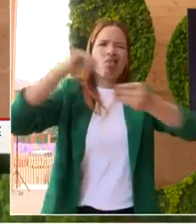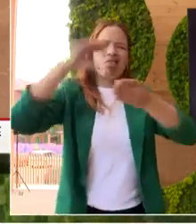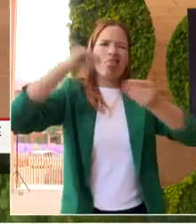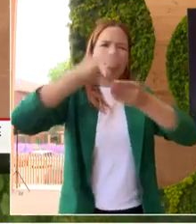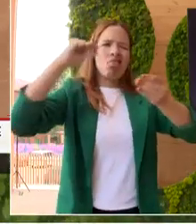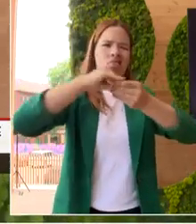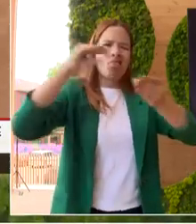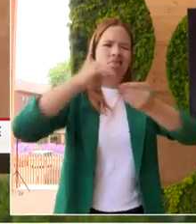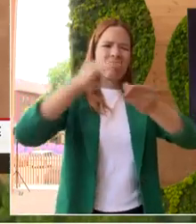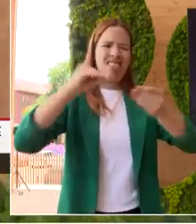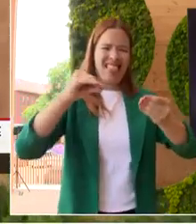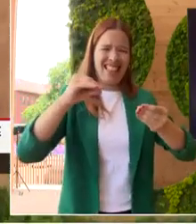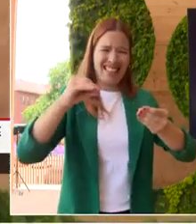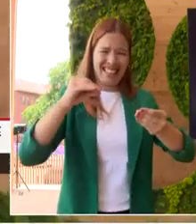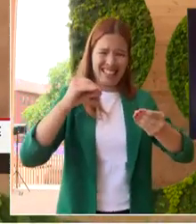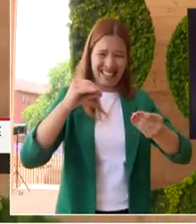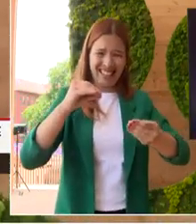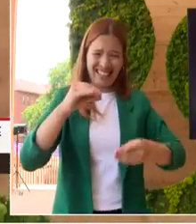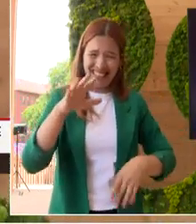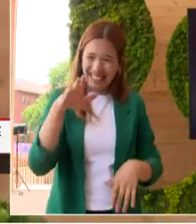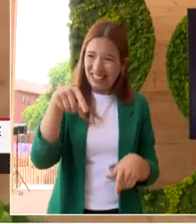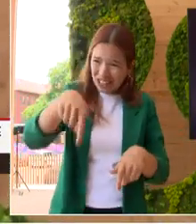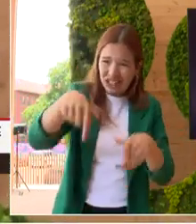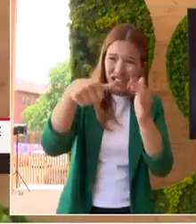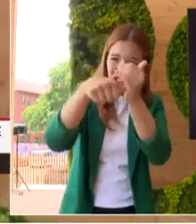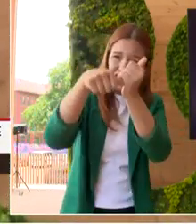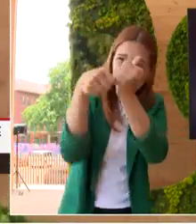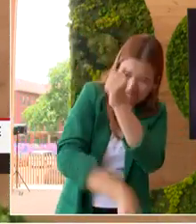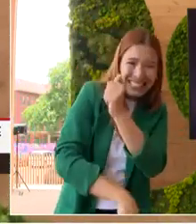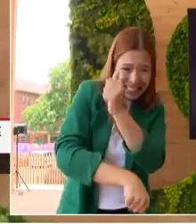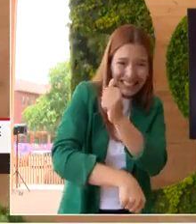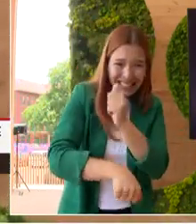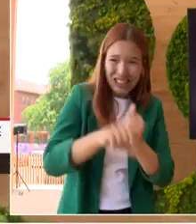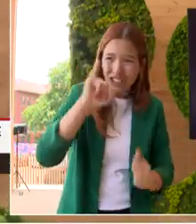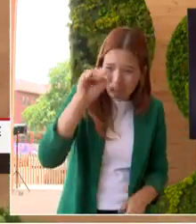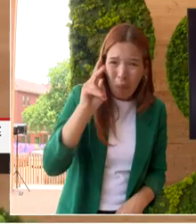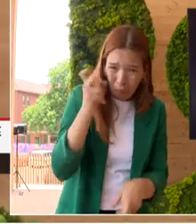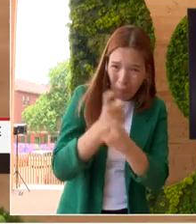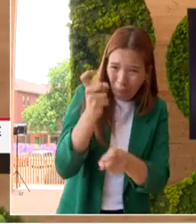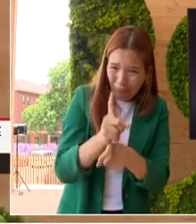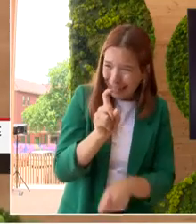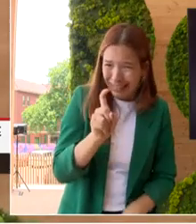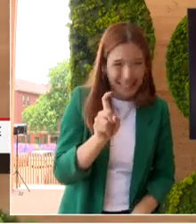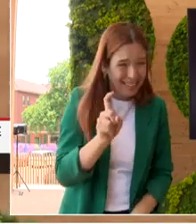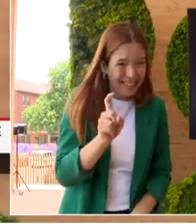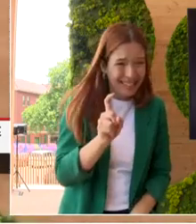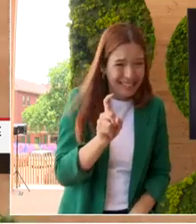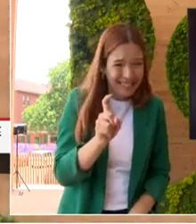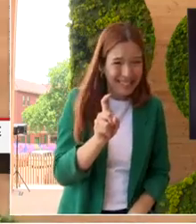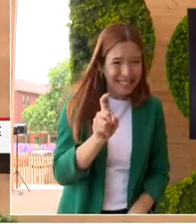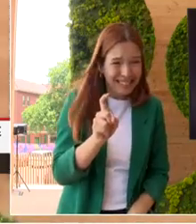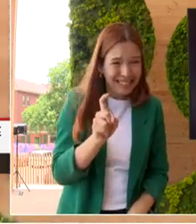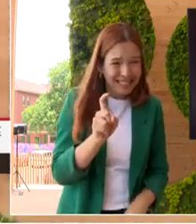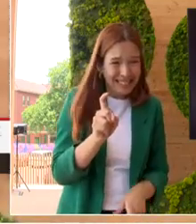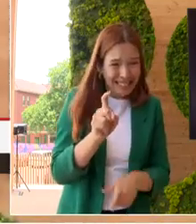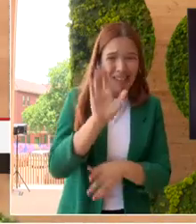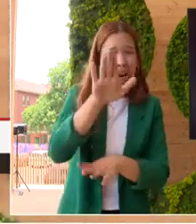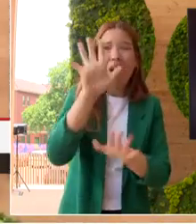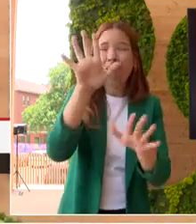dope. Hey, I'm telling you, man. It's amazing what we can do in our own community,